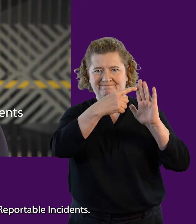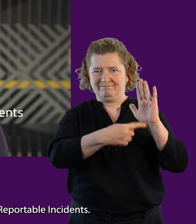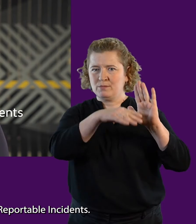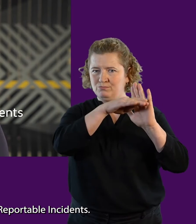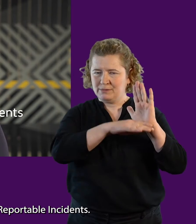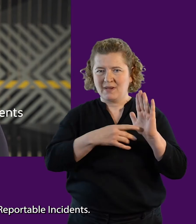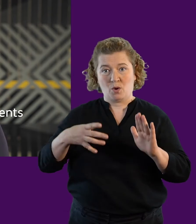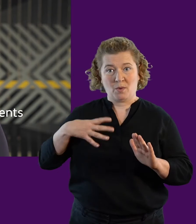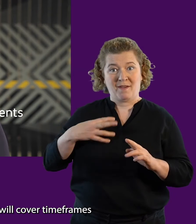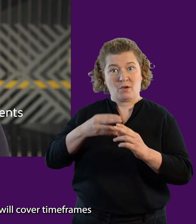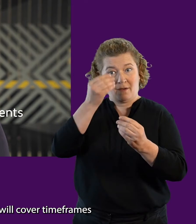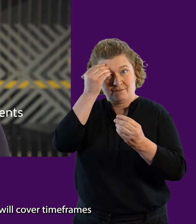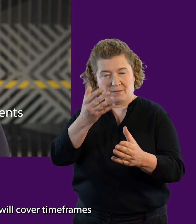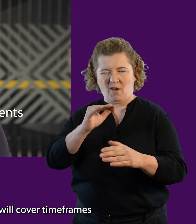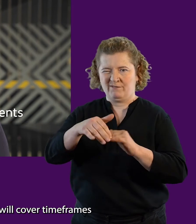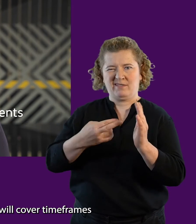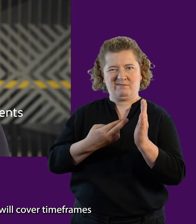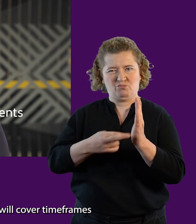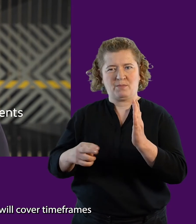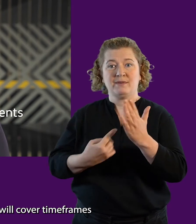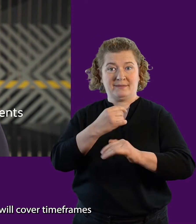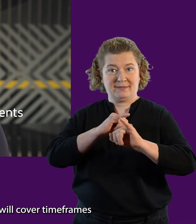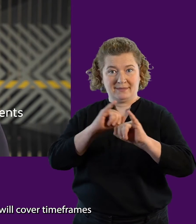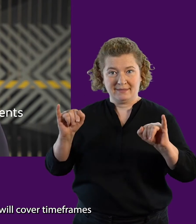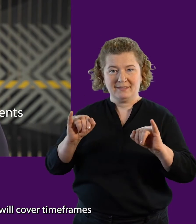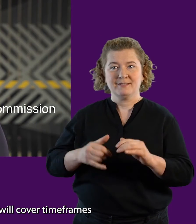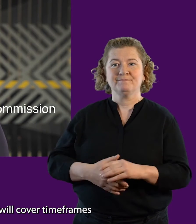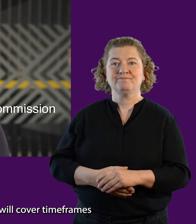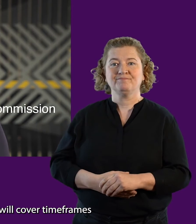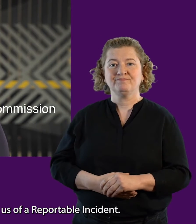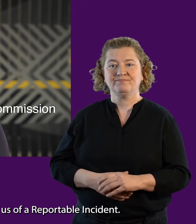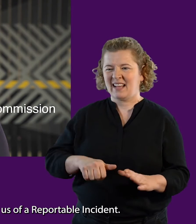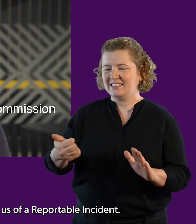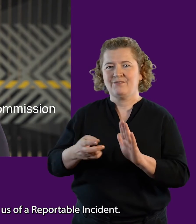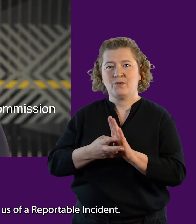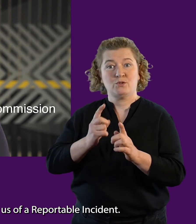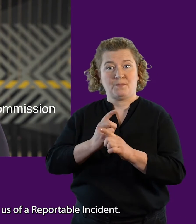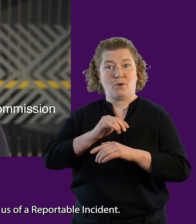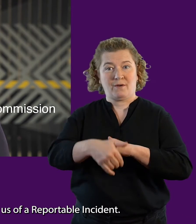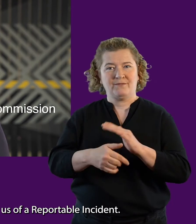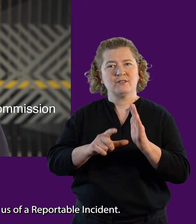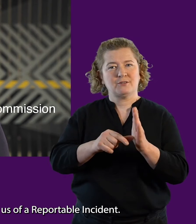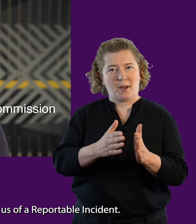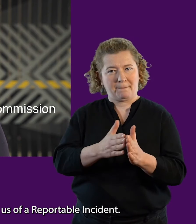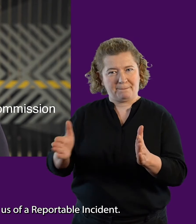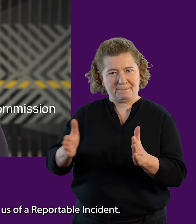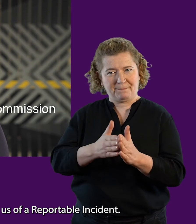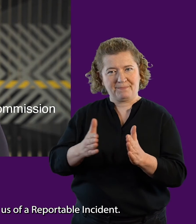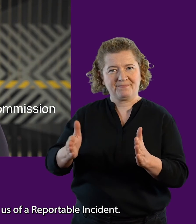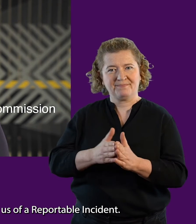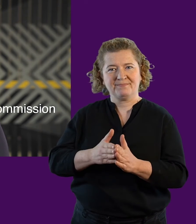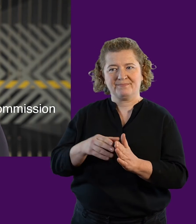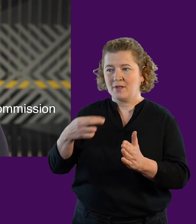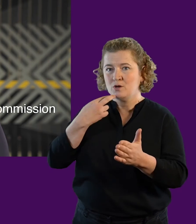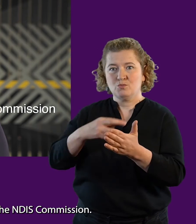reportable incidents. Future videos in this series will cover timeframes for notifying us and how to notify us of a